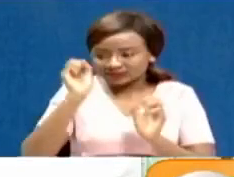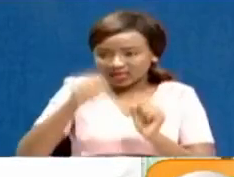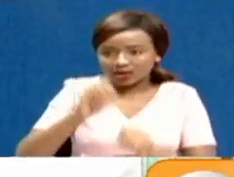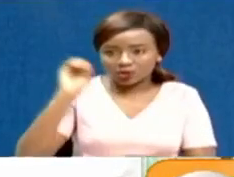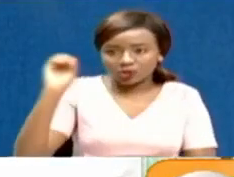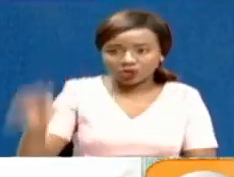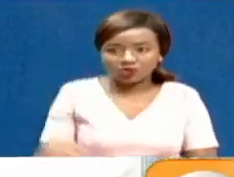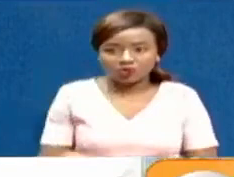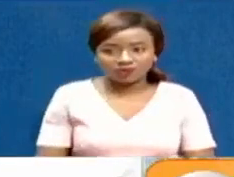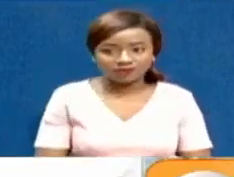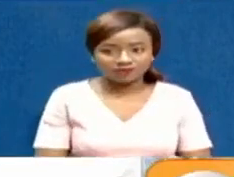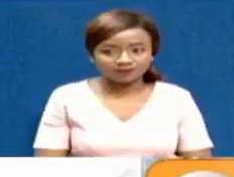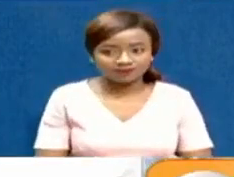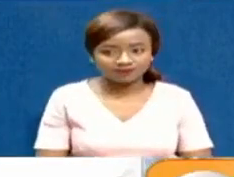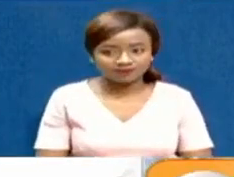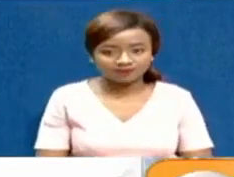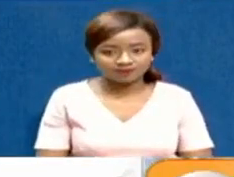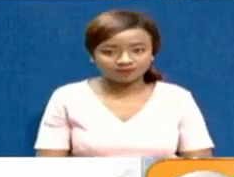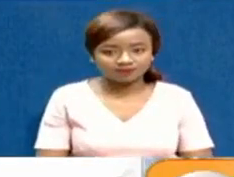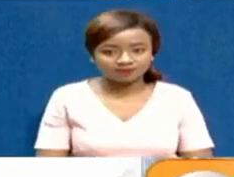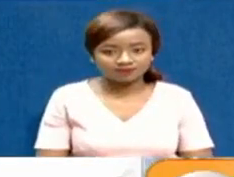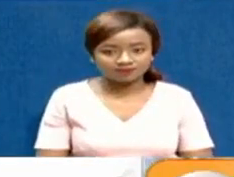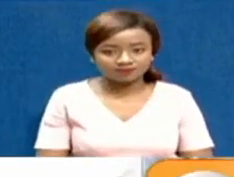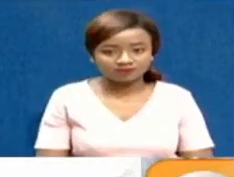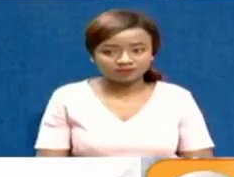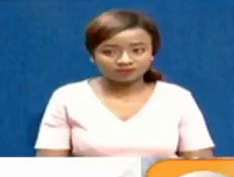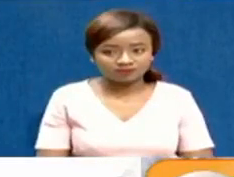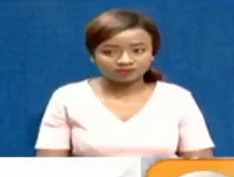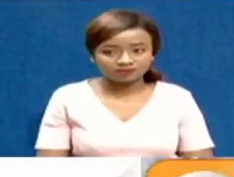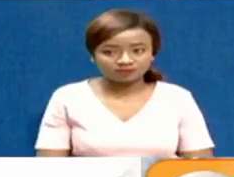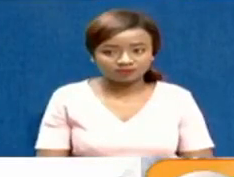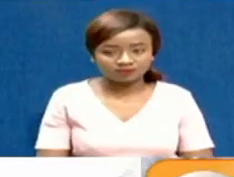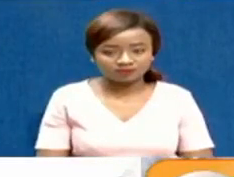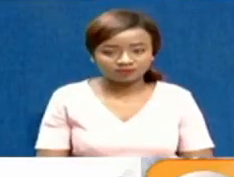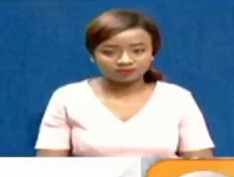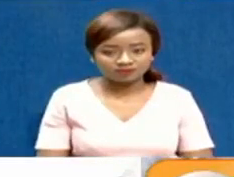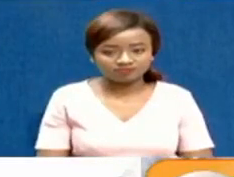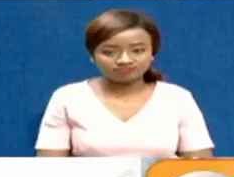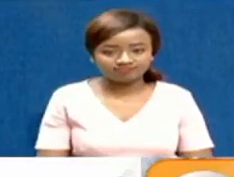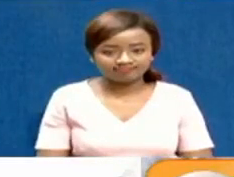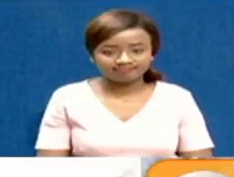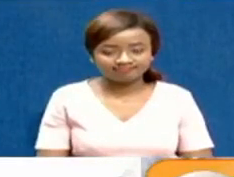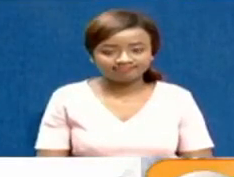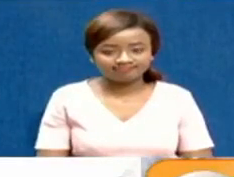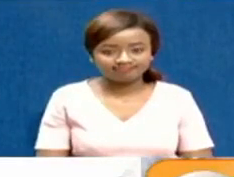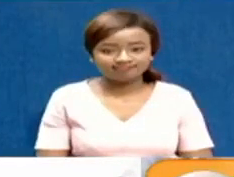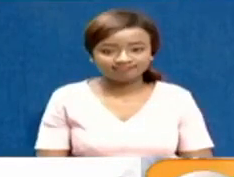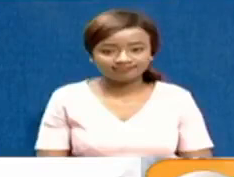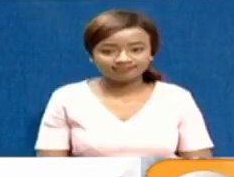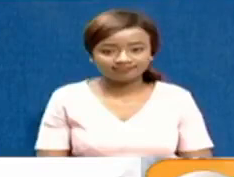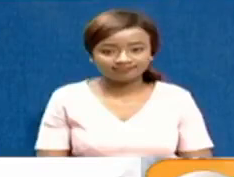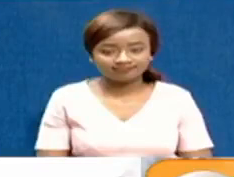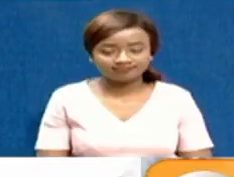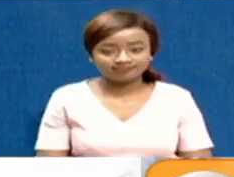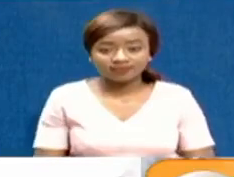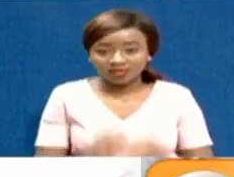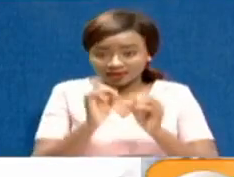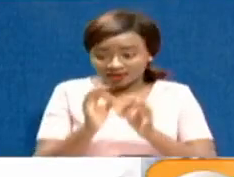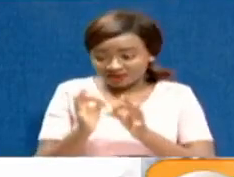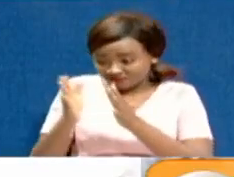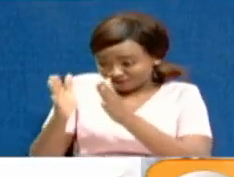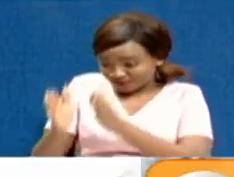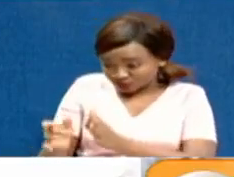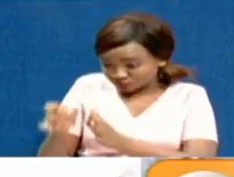used face mask. For homes, the ministry indicates all waste generated from a suspected or confirmed COVID-19 case should